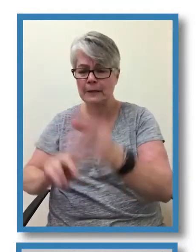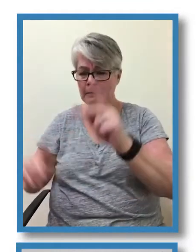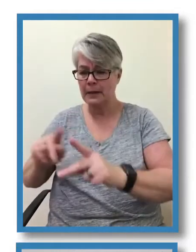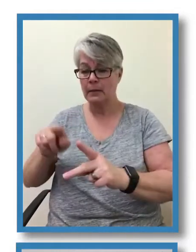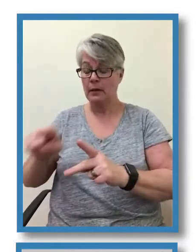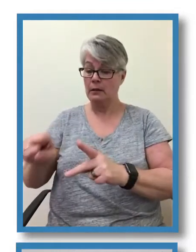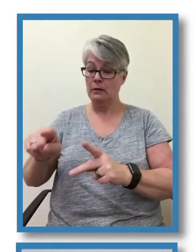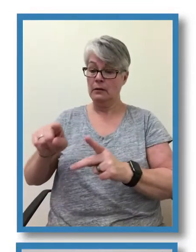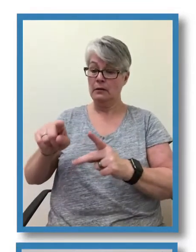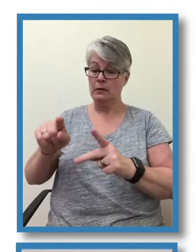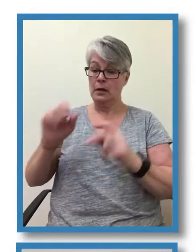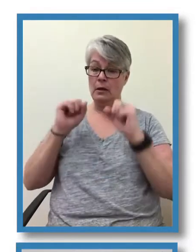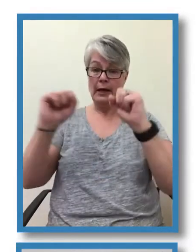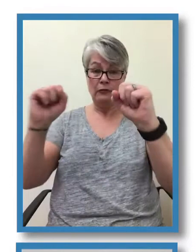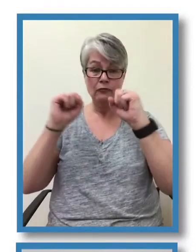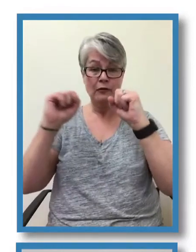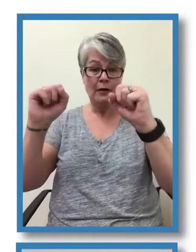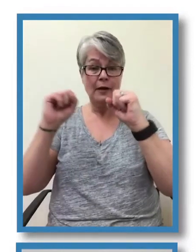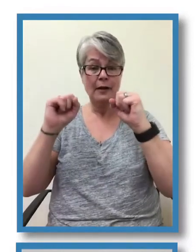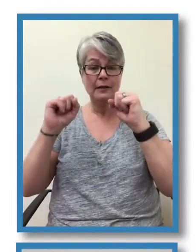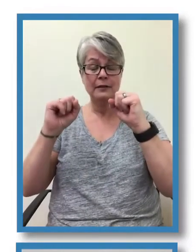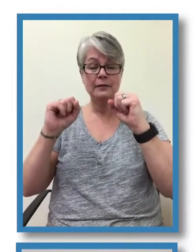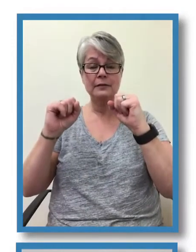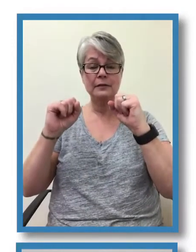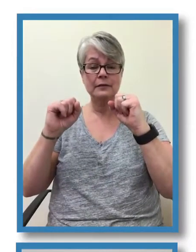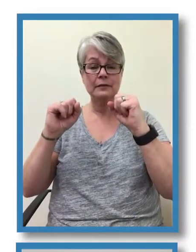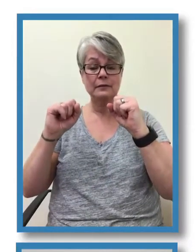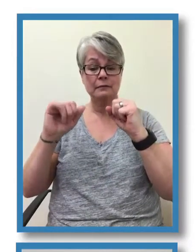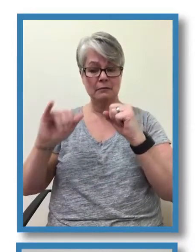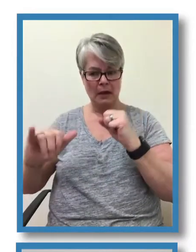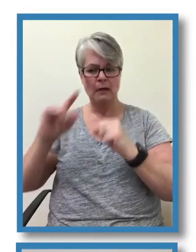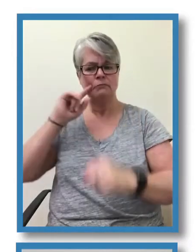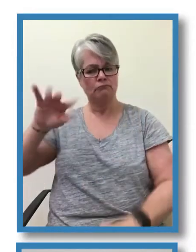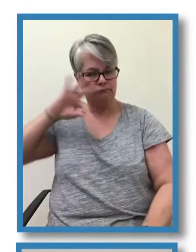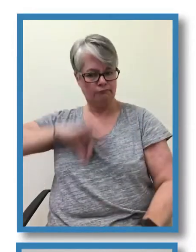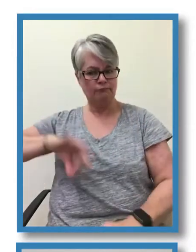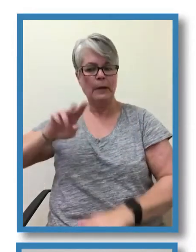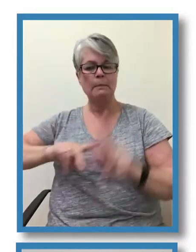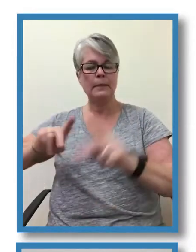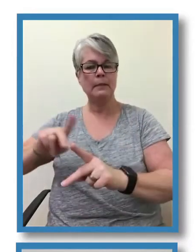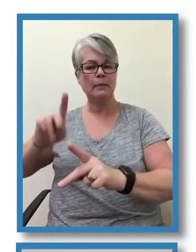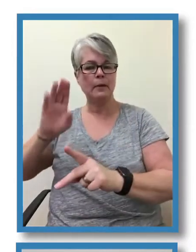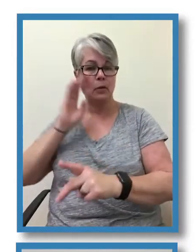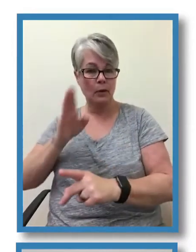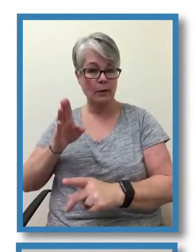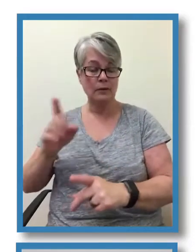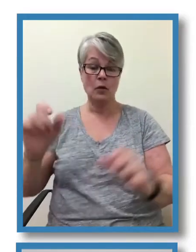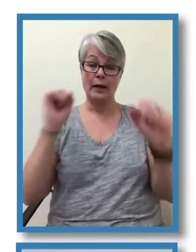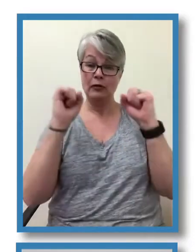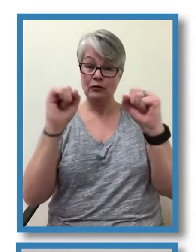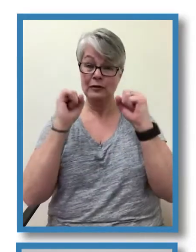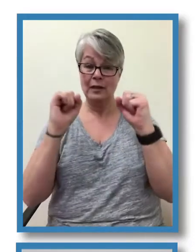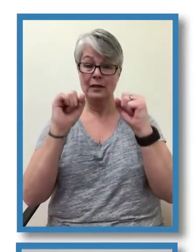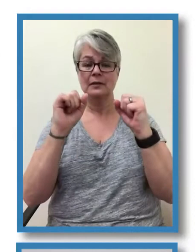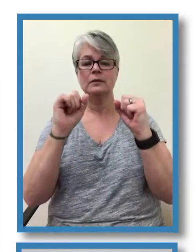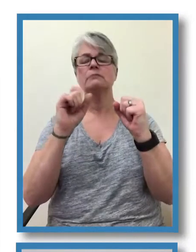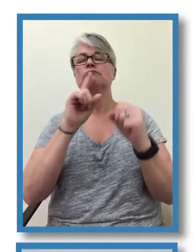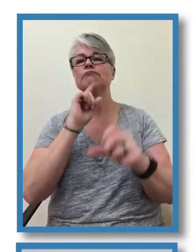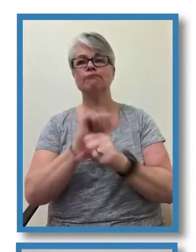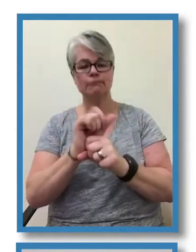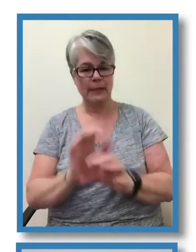thing for people, even if they have dementia, to continue to do. And some of you may have seen this